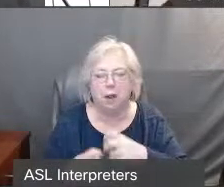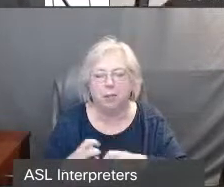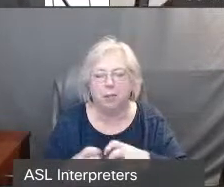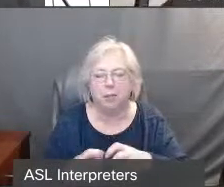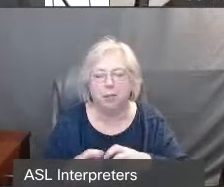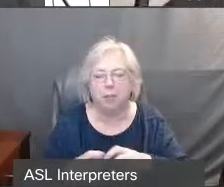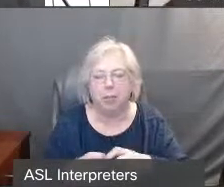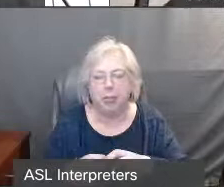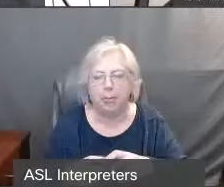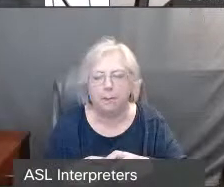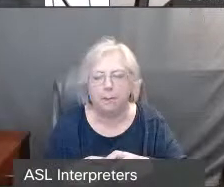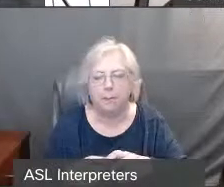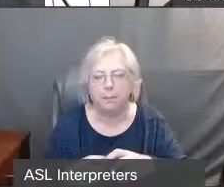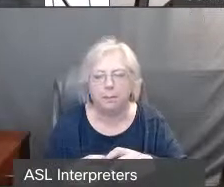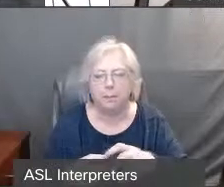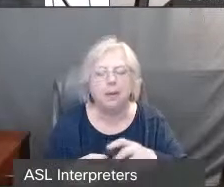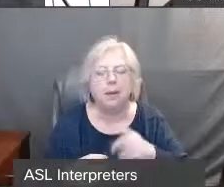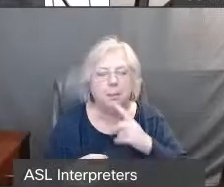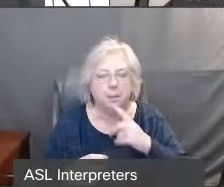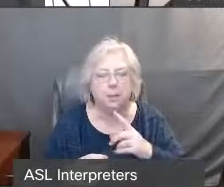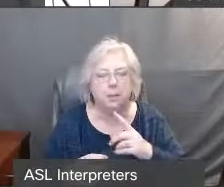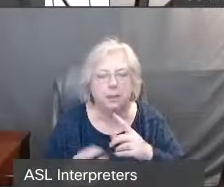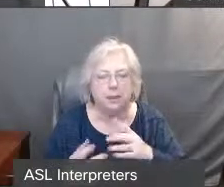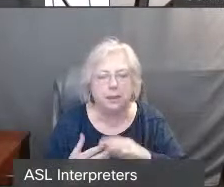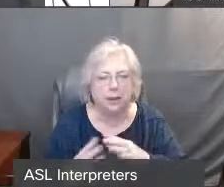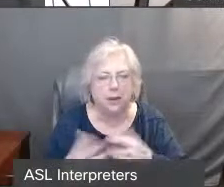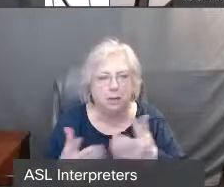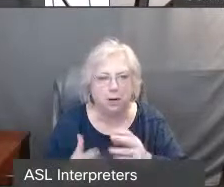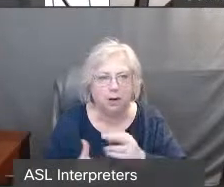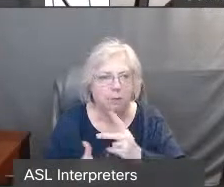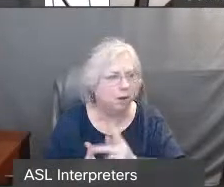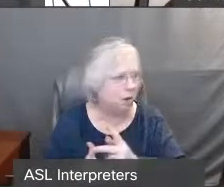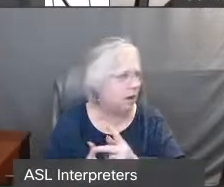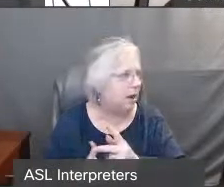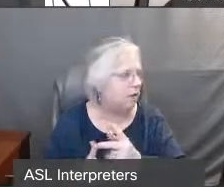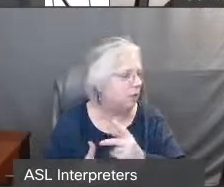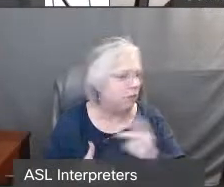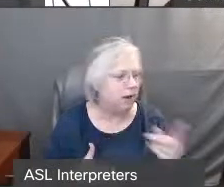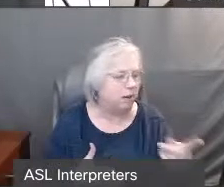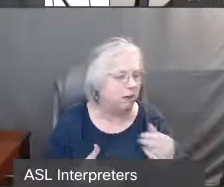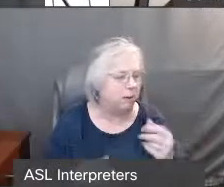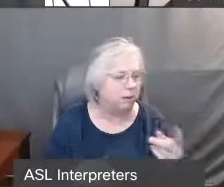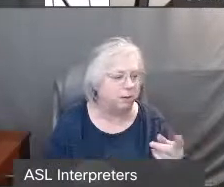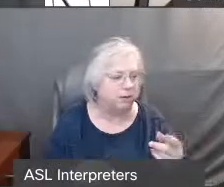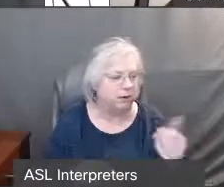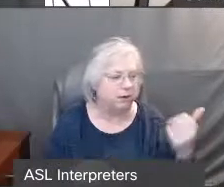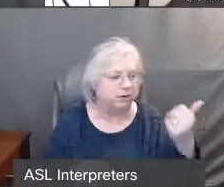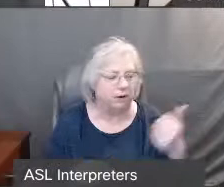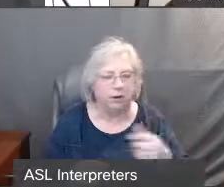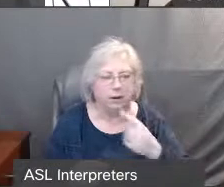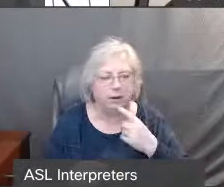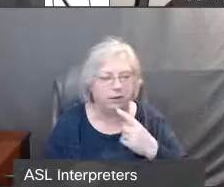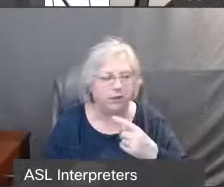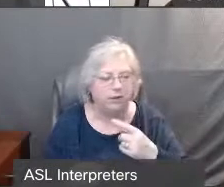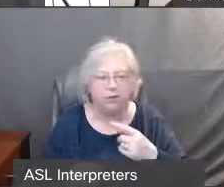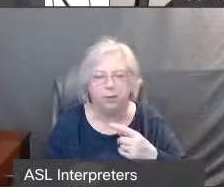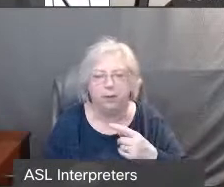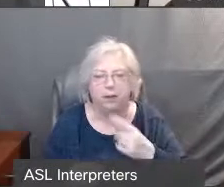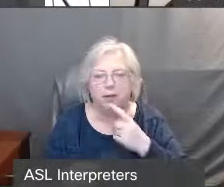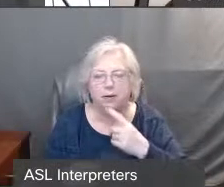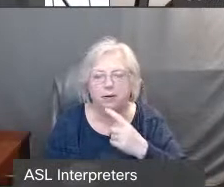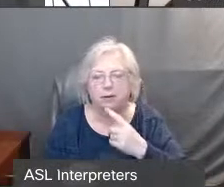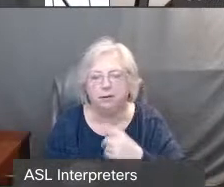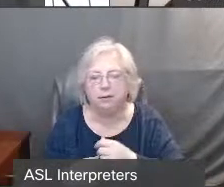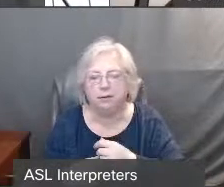his approval. The city has approved it, and he said we're not going to be putting water in anybody. So we're not even filling in